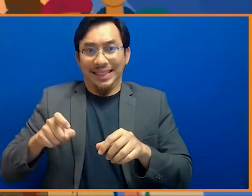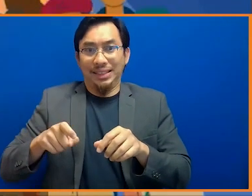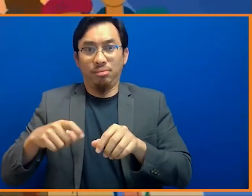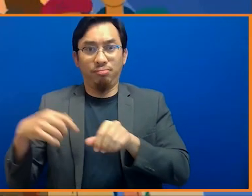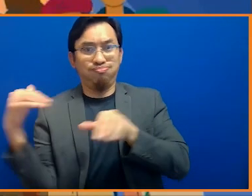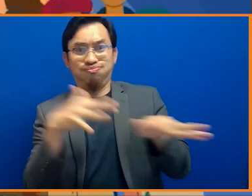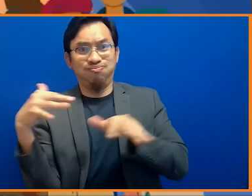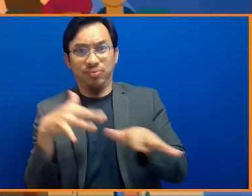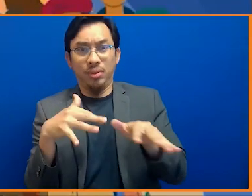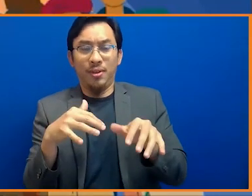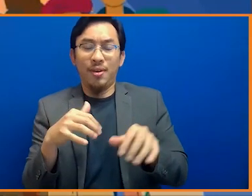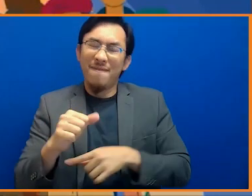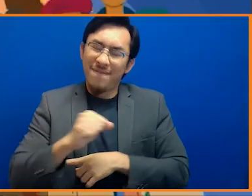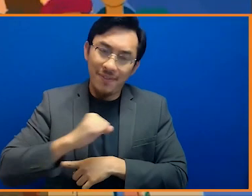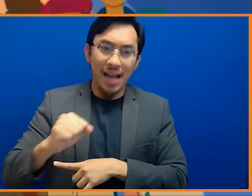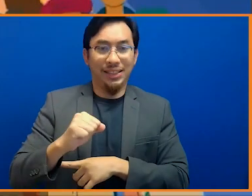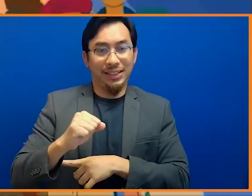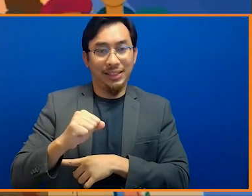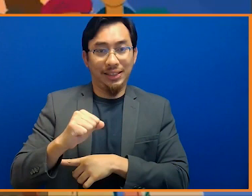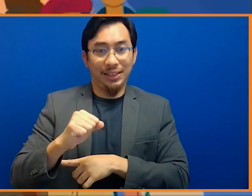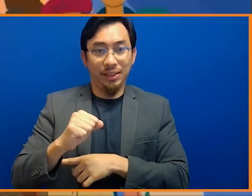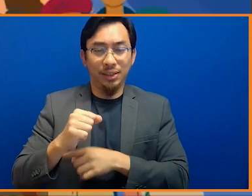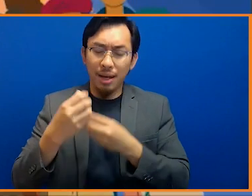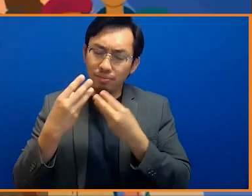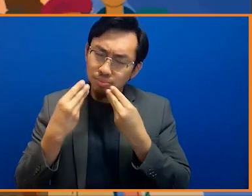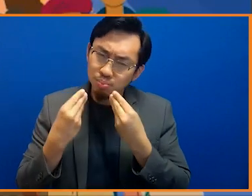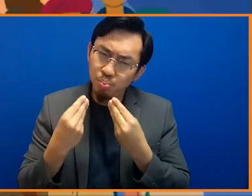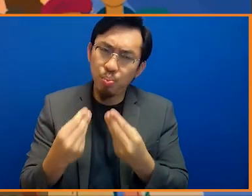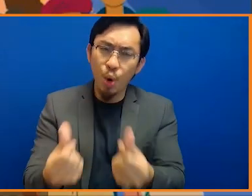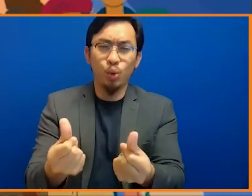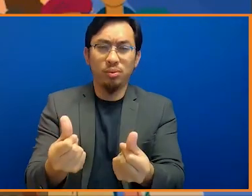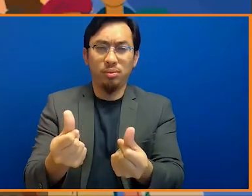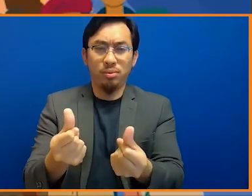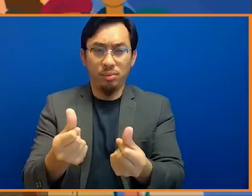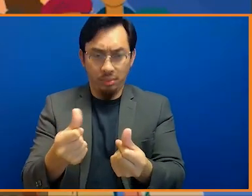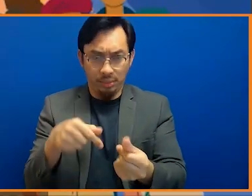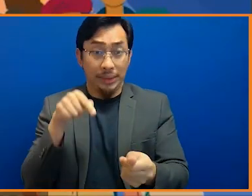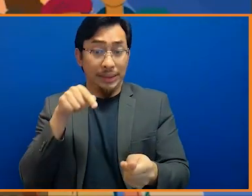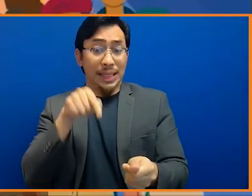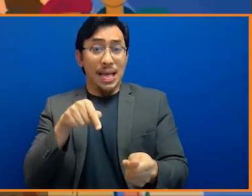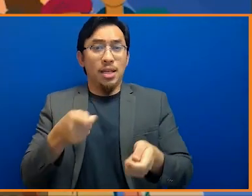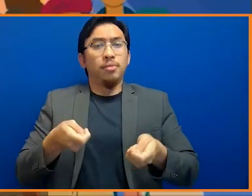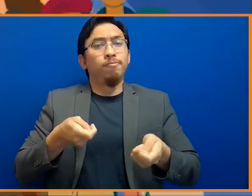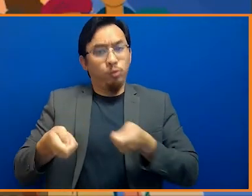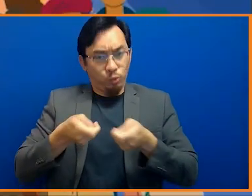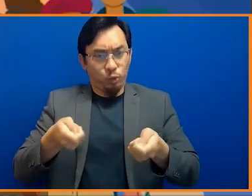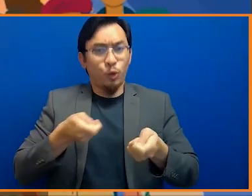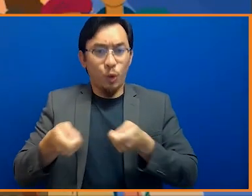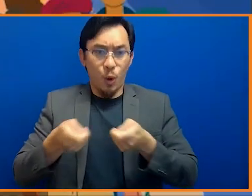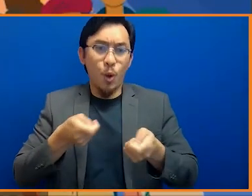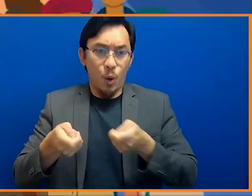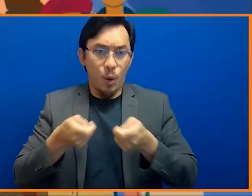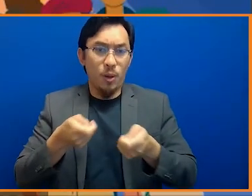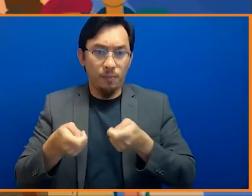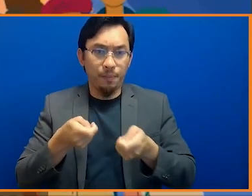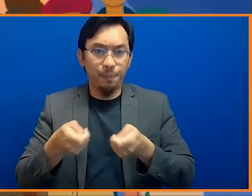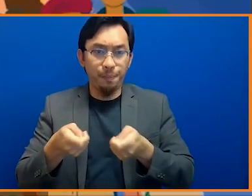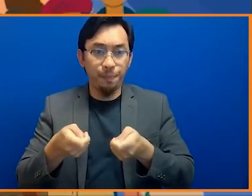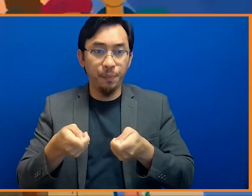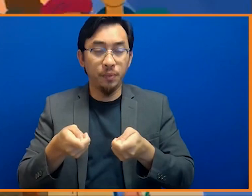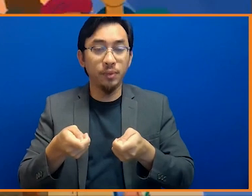as early as possible and as smooth as possible. So how this can be